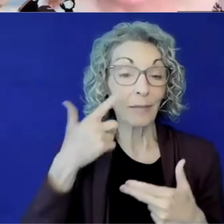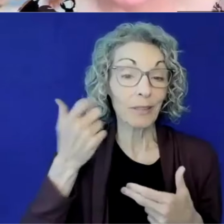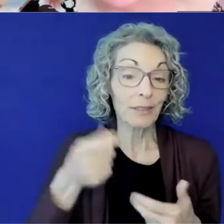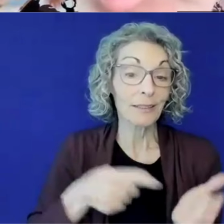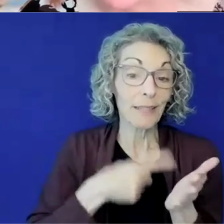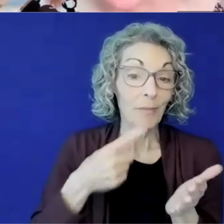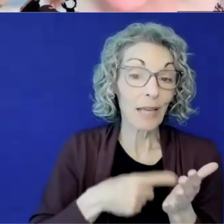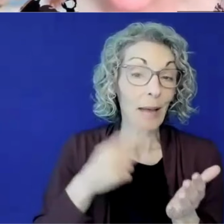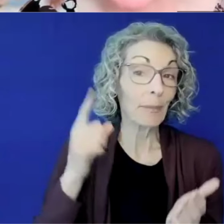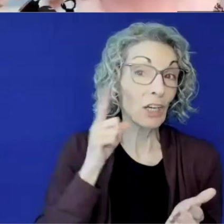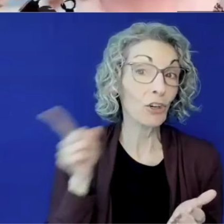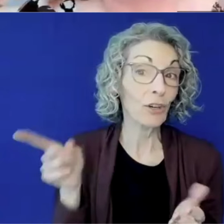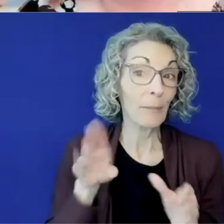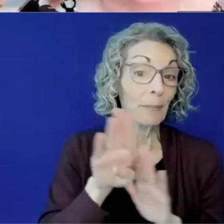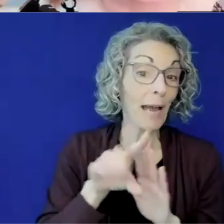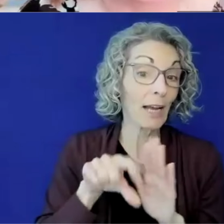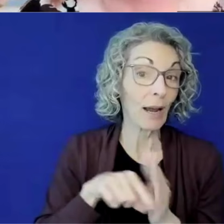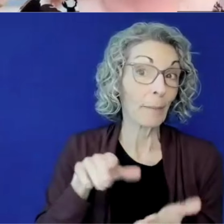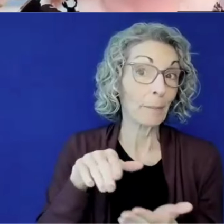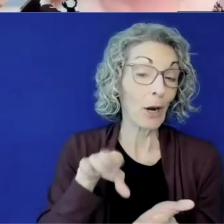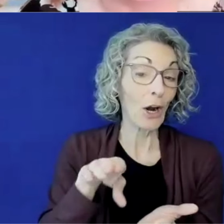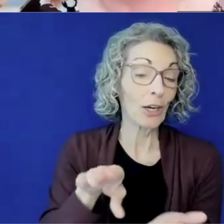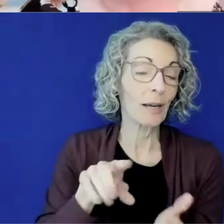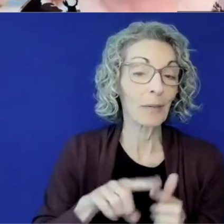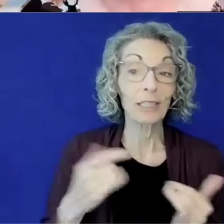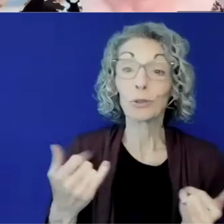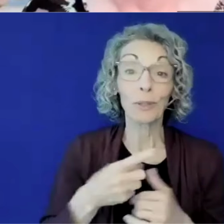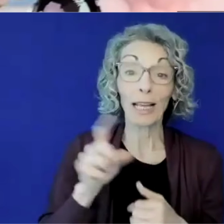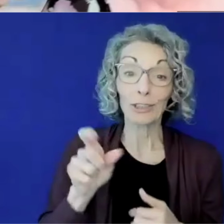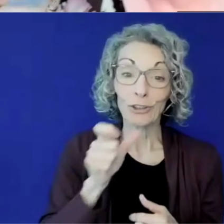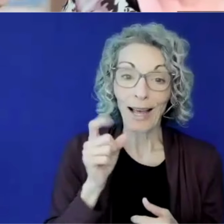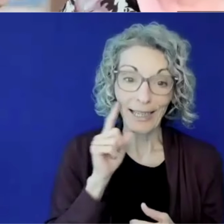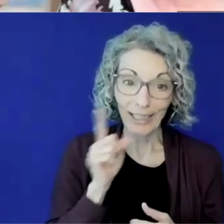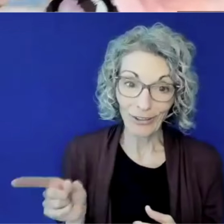we hear him in the background barking, but we should not hear him today.